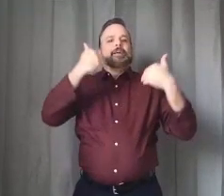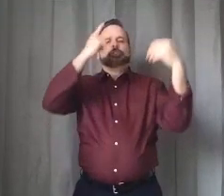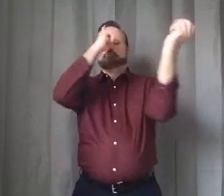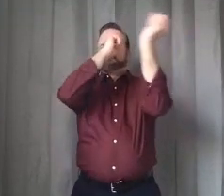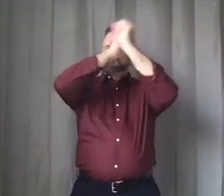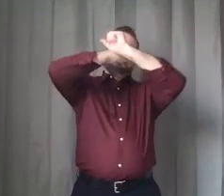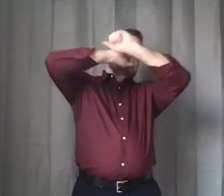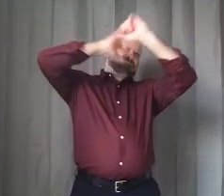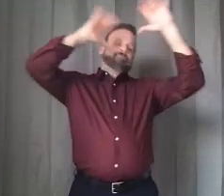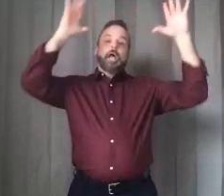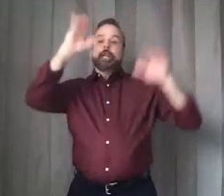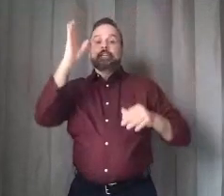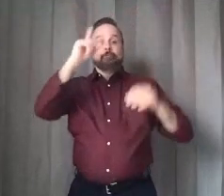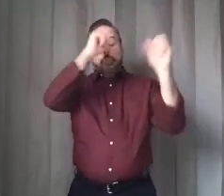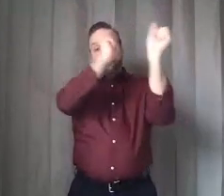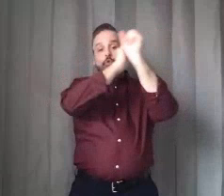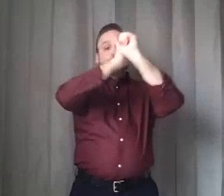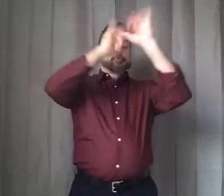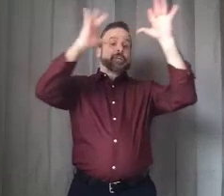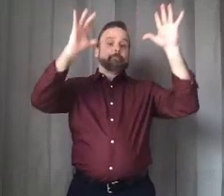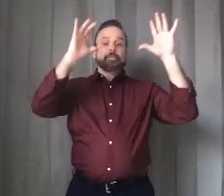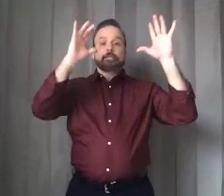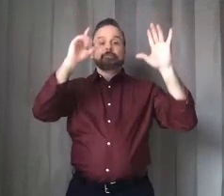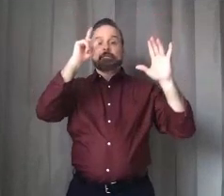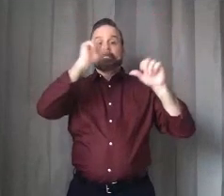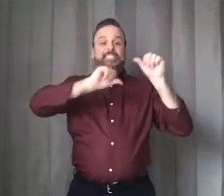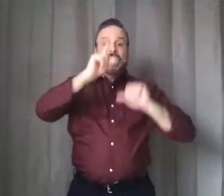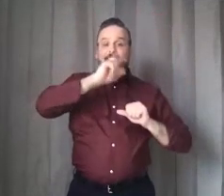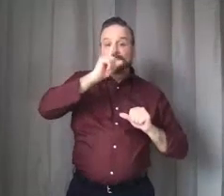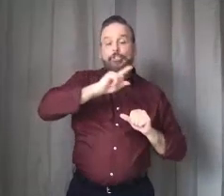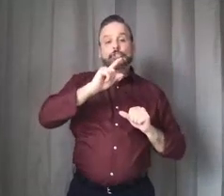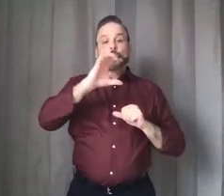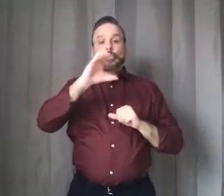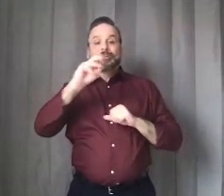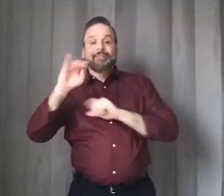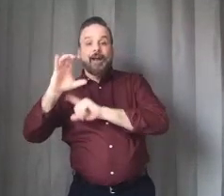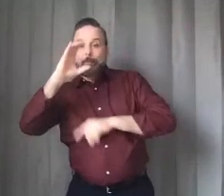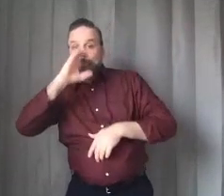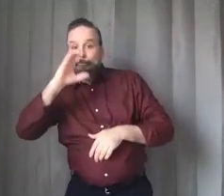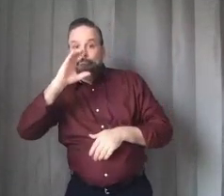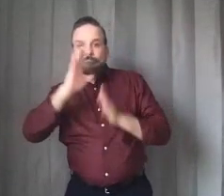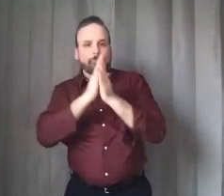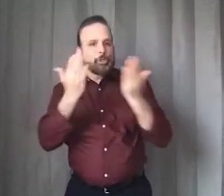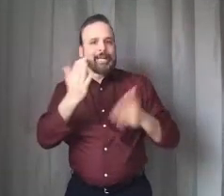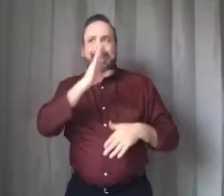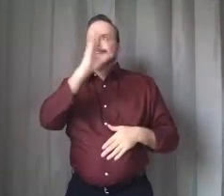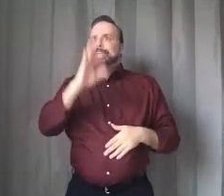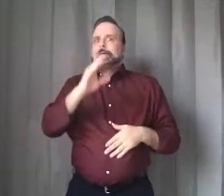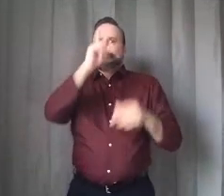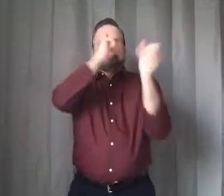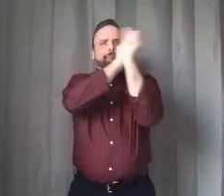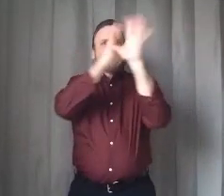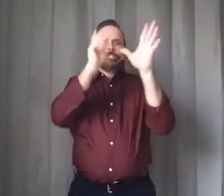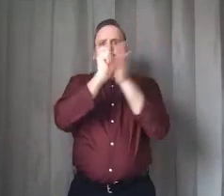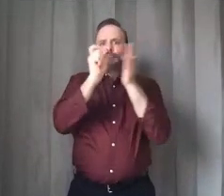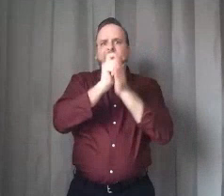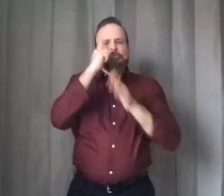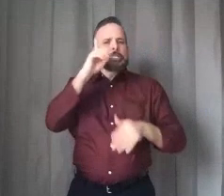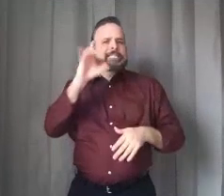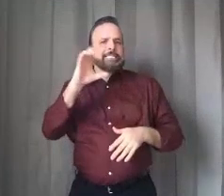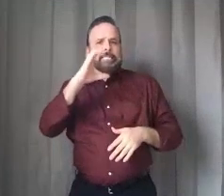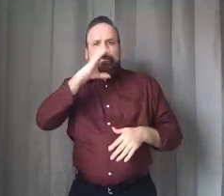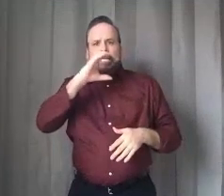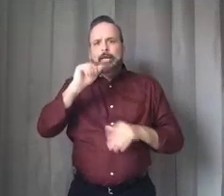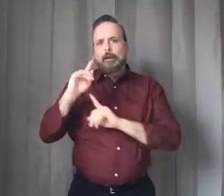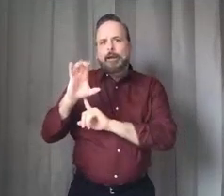I never dreamt of sci-fi or comic books or any of these things. Like, I never thought I'd write for DC Comics. I never thought I'd write a book. I never thought any of